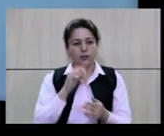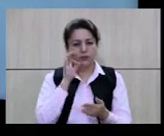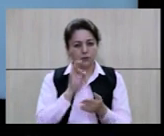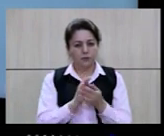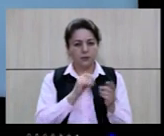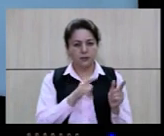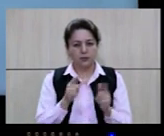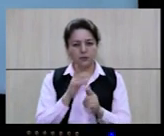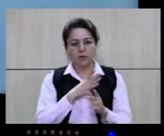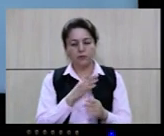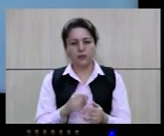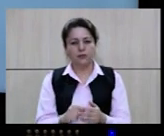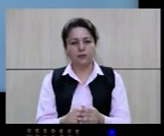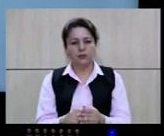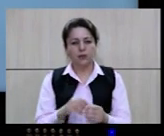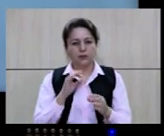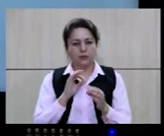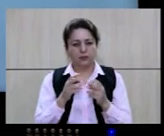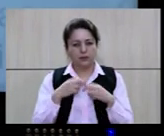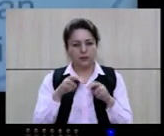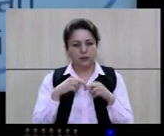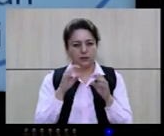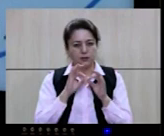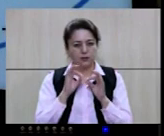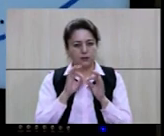Javobingiz tayyormi? Tekshirib oling.